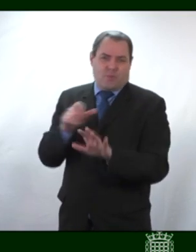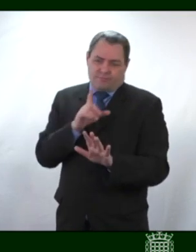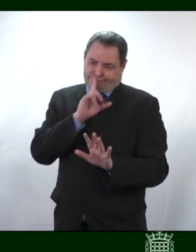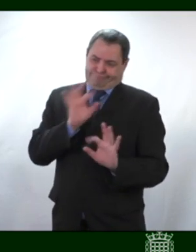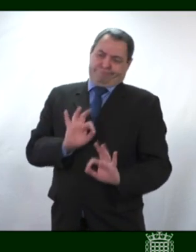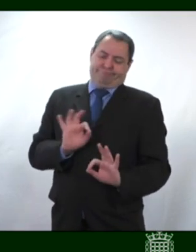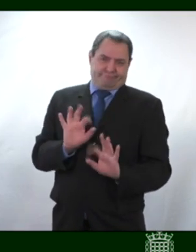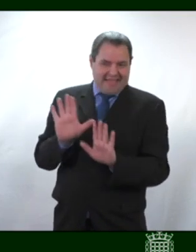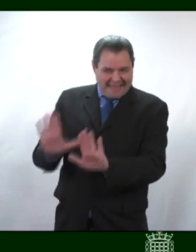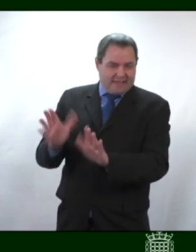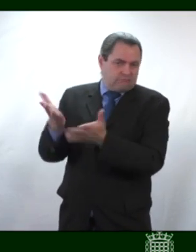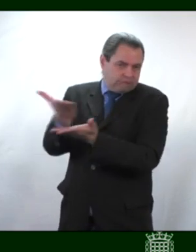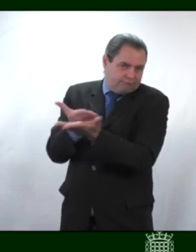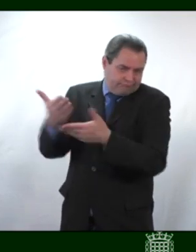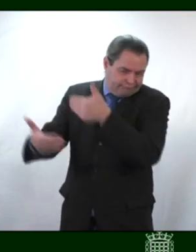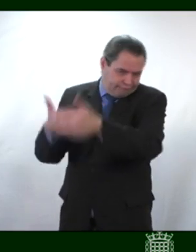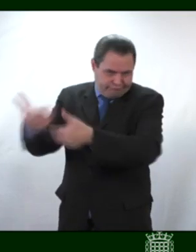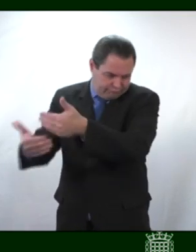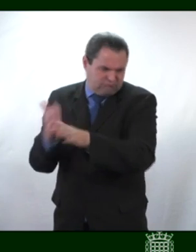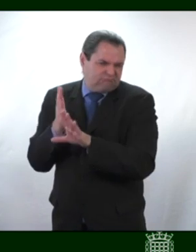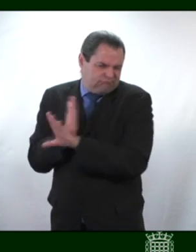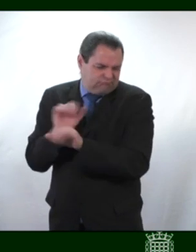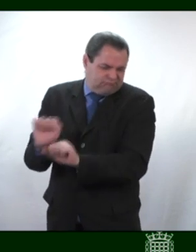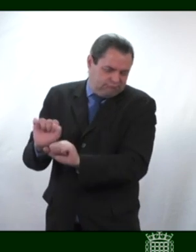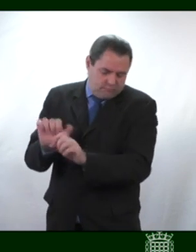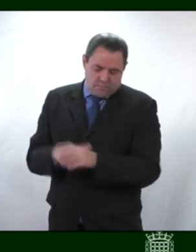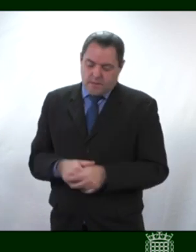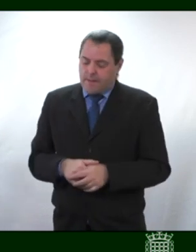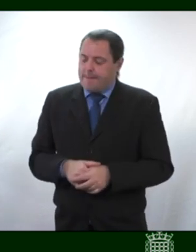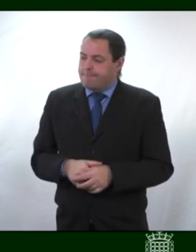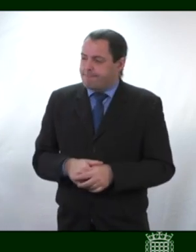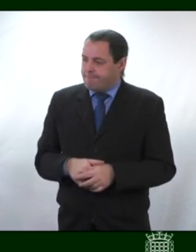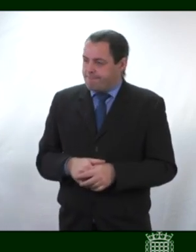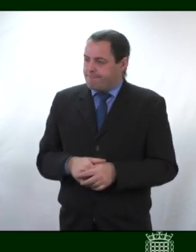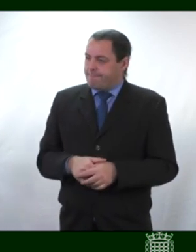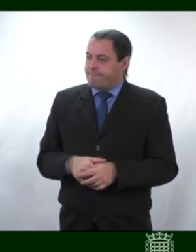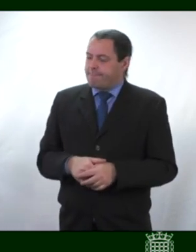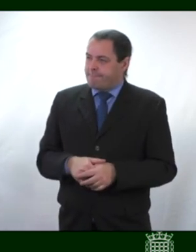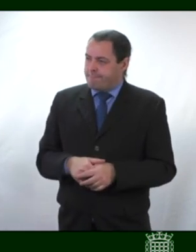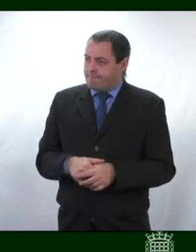fetter the privacy in which those discussions have rightly taken place. And